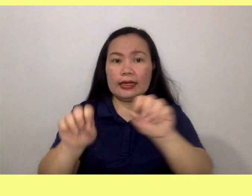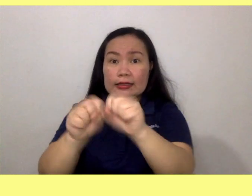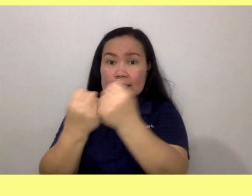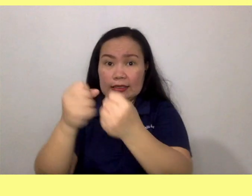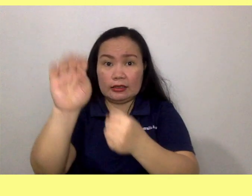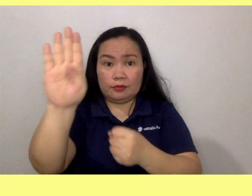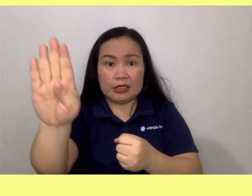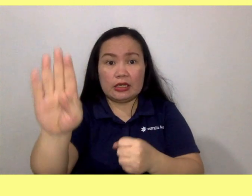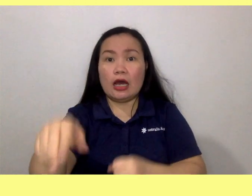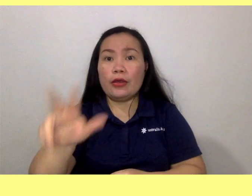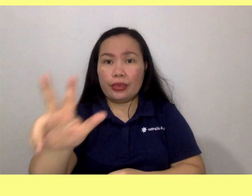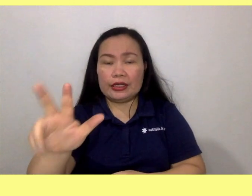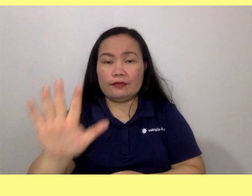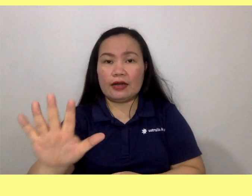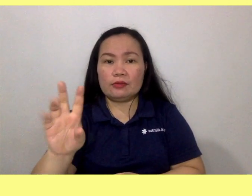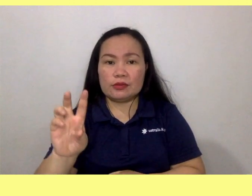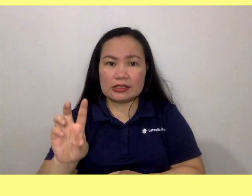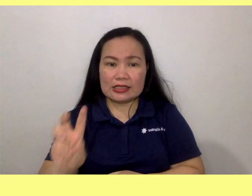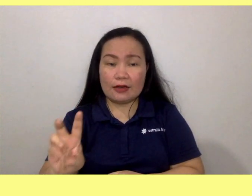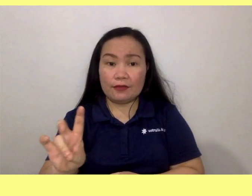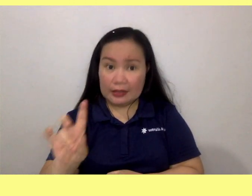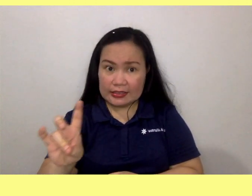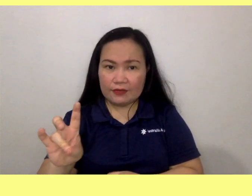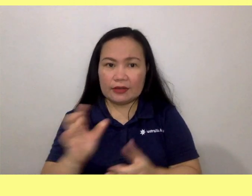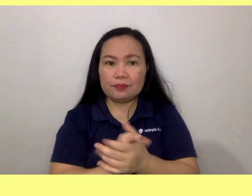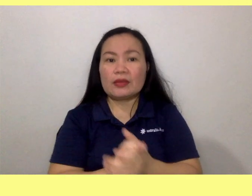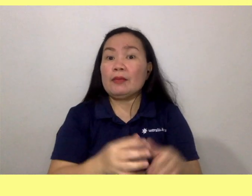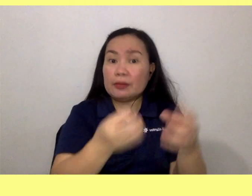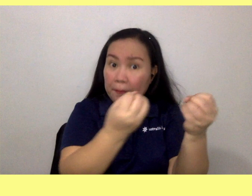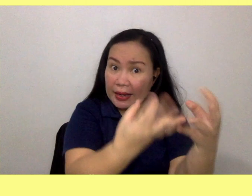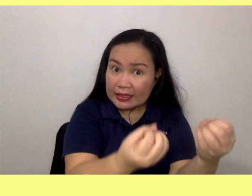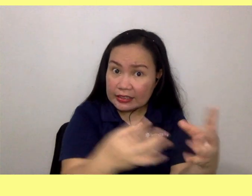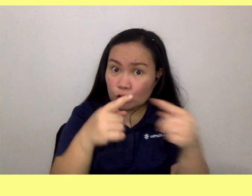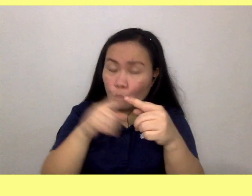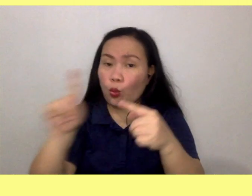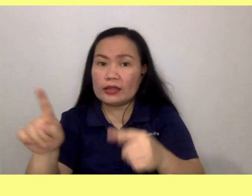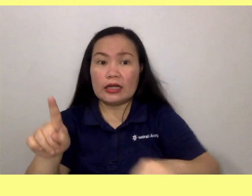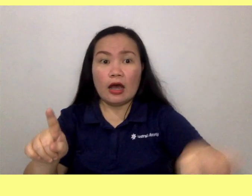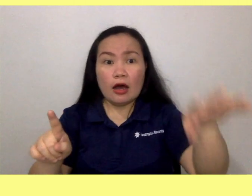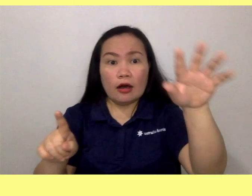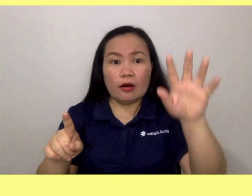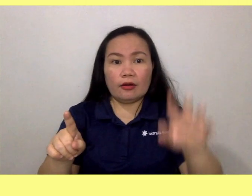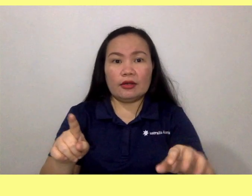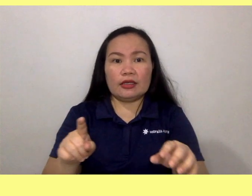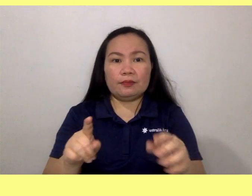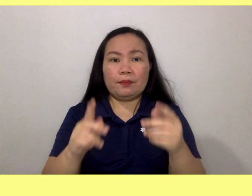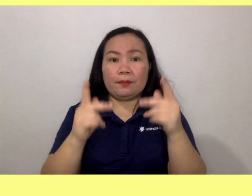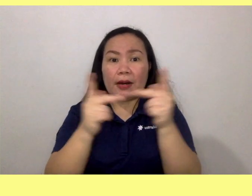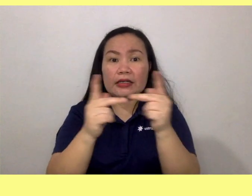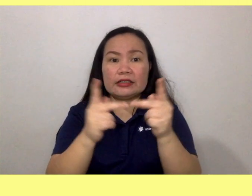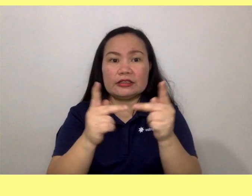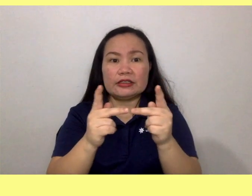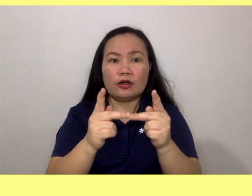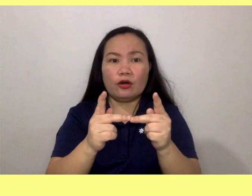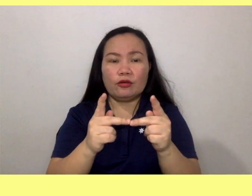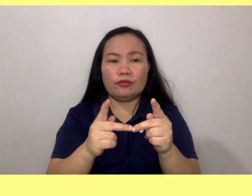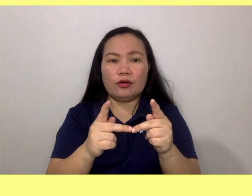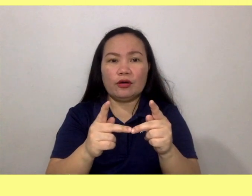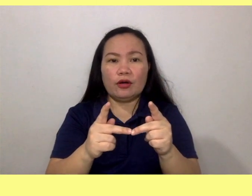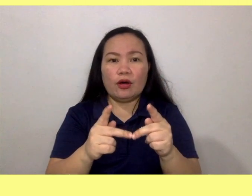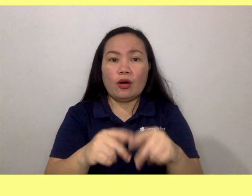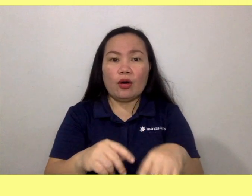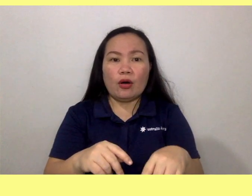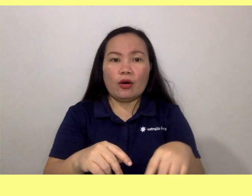3, 5, 7. Pag many-to-one function, partner ni 1 is 5. Ang partner ni